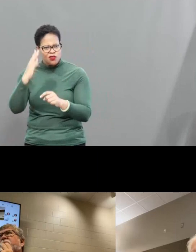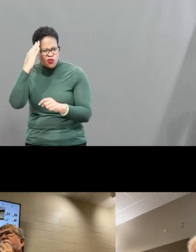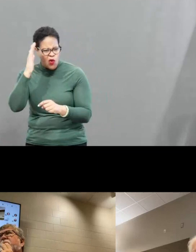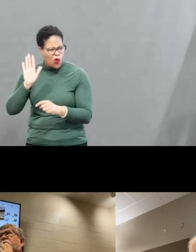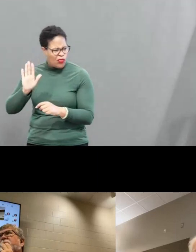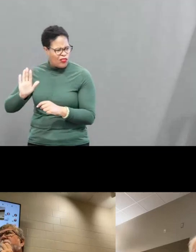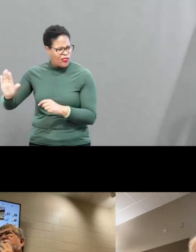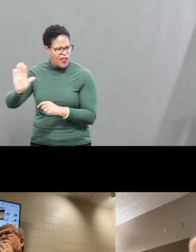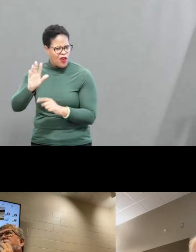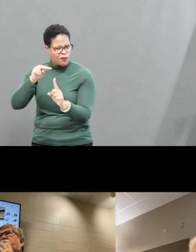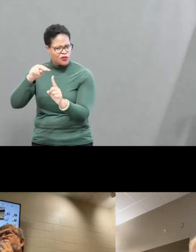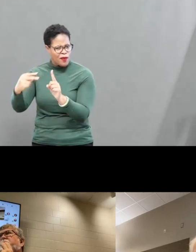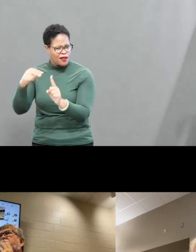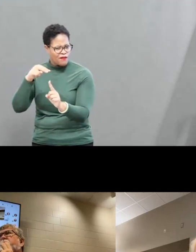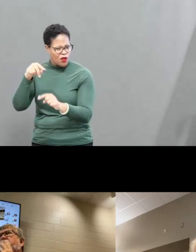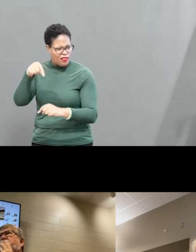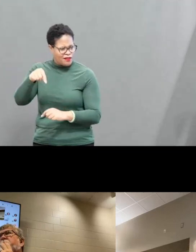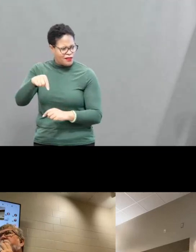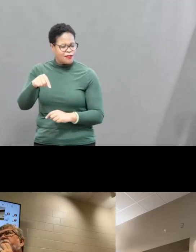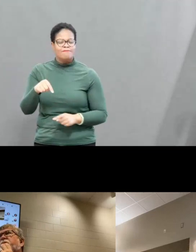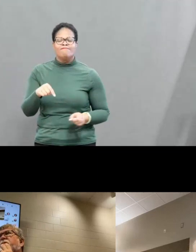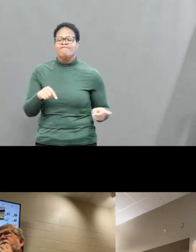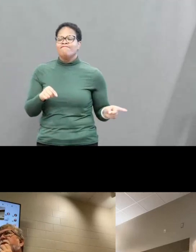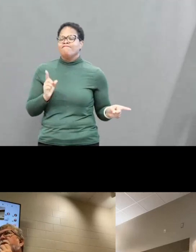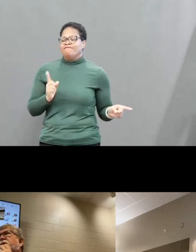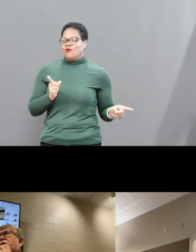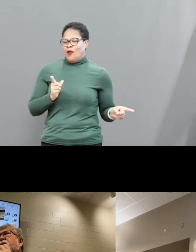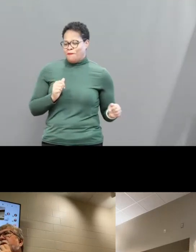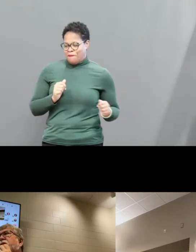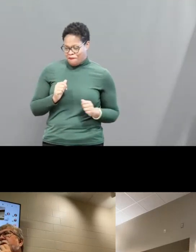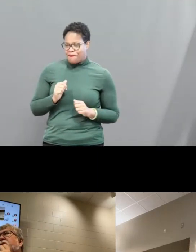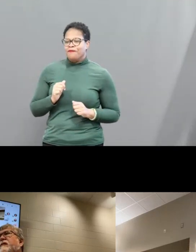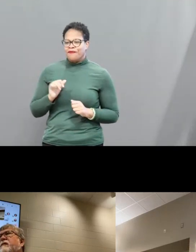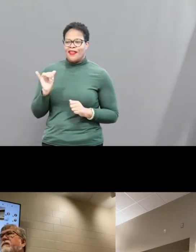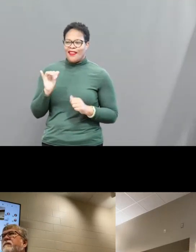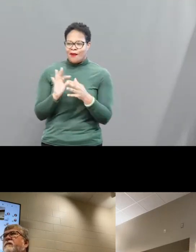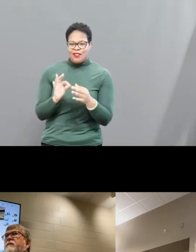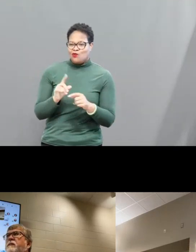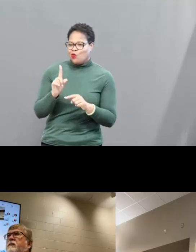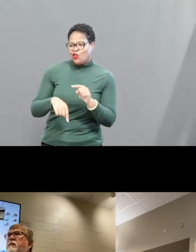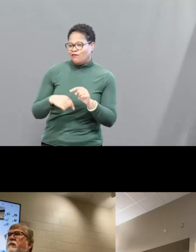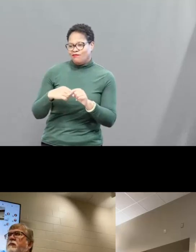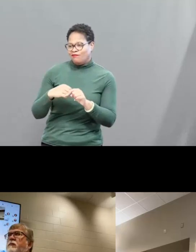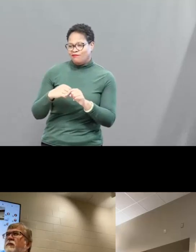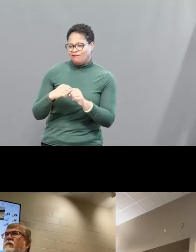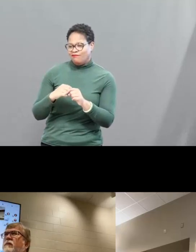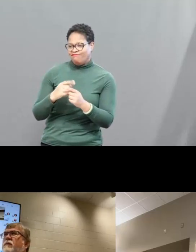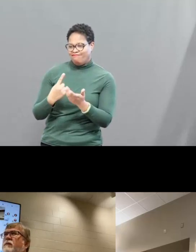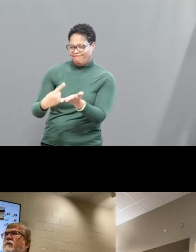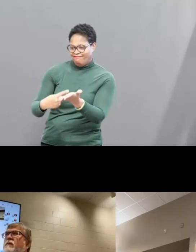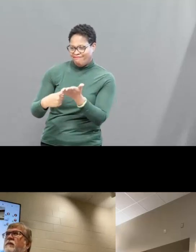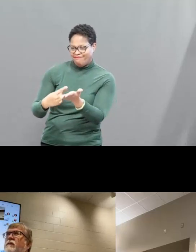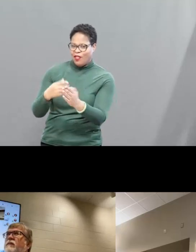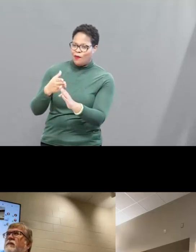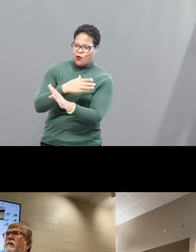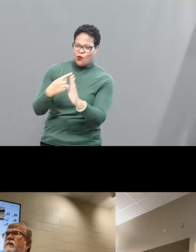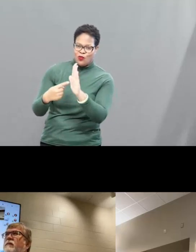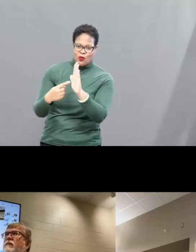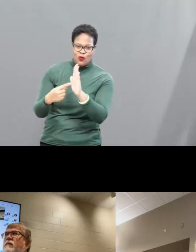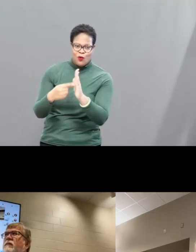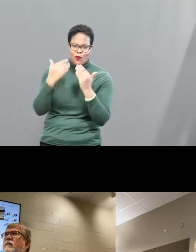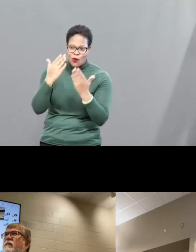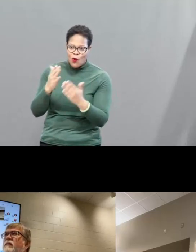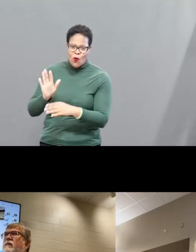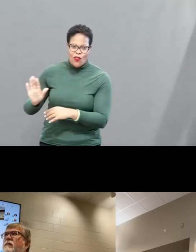know their perspective on this? Right. Like I said, we weren't able to connect on it before it was due, so.